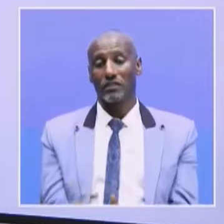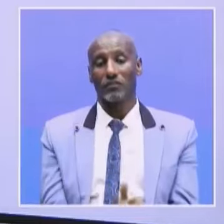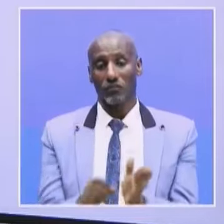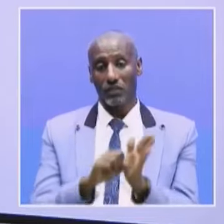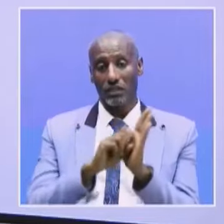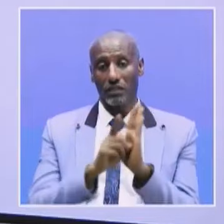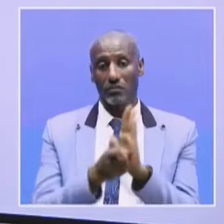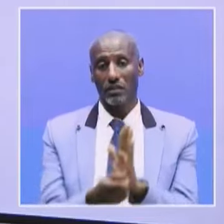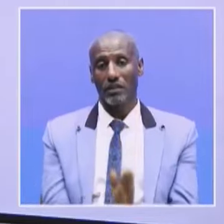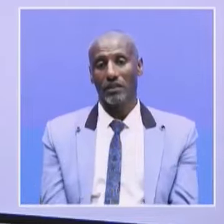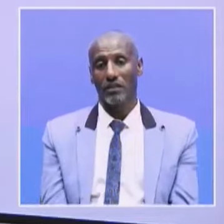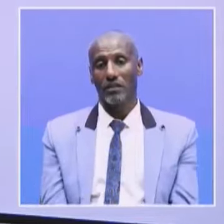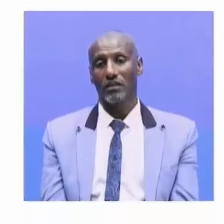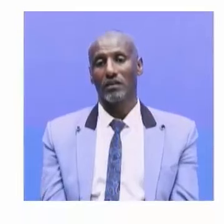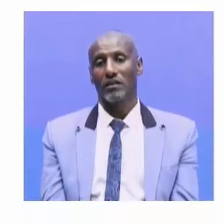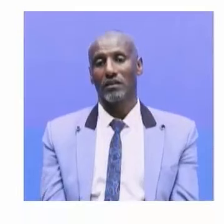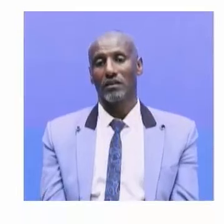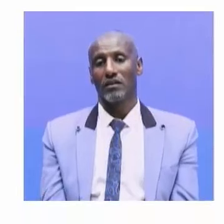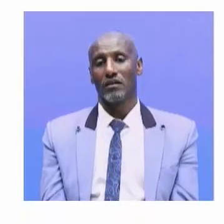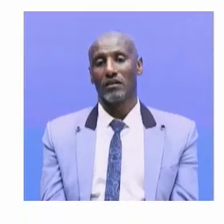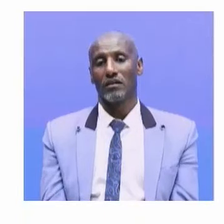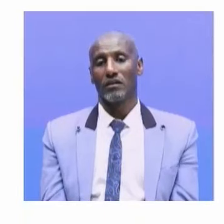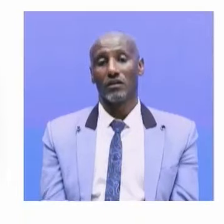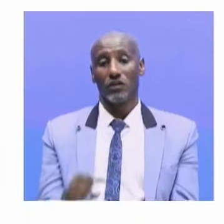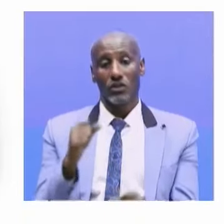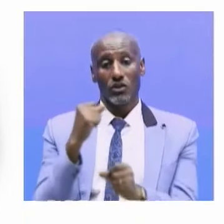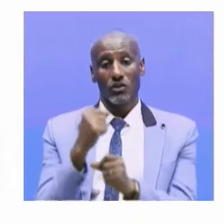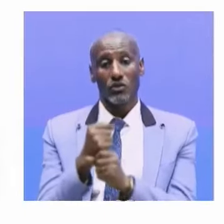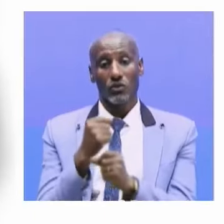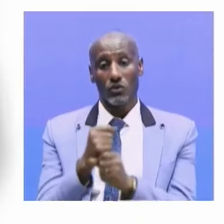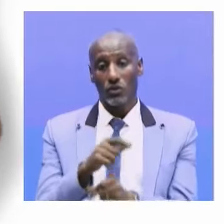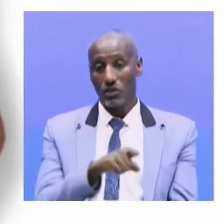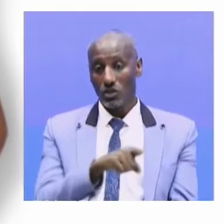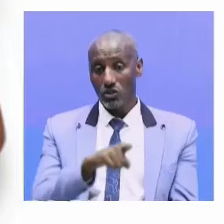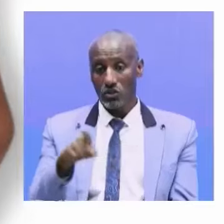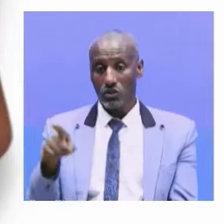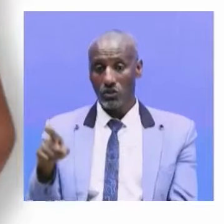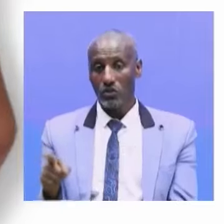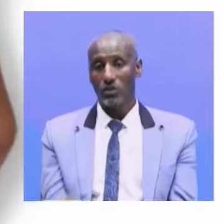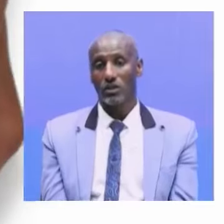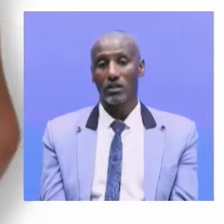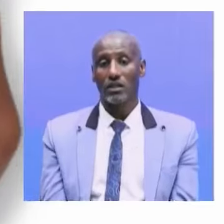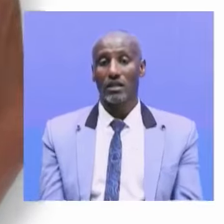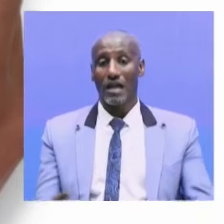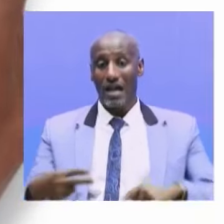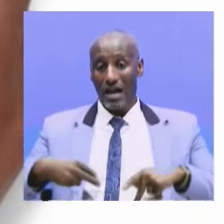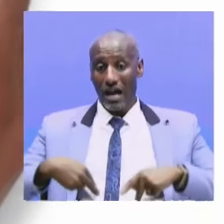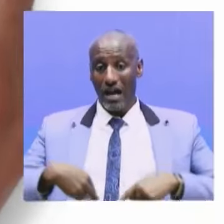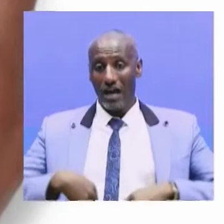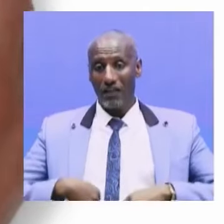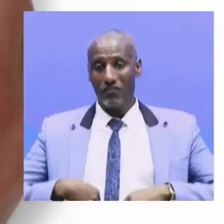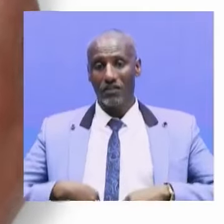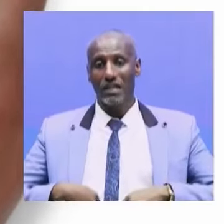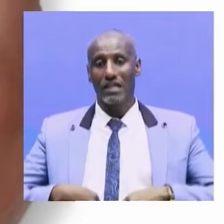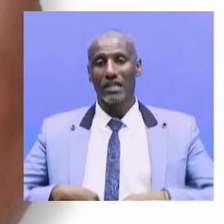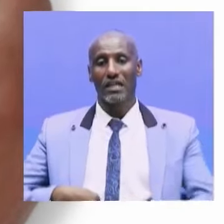example, do you have